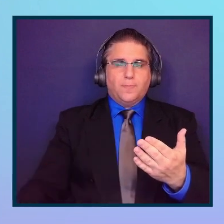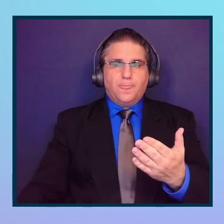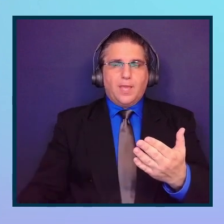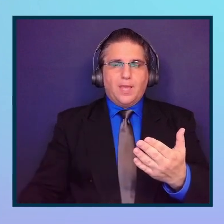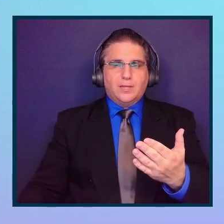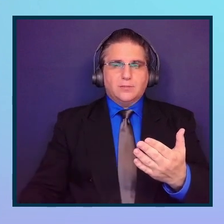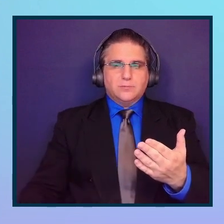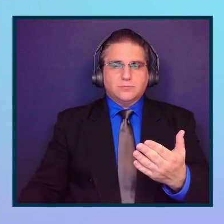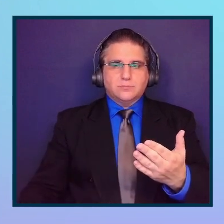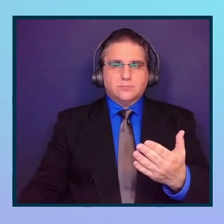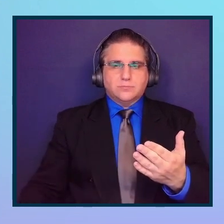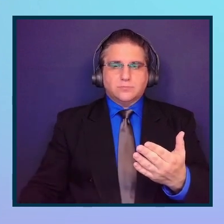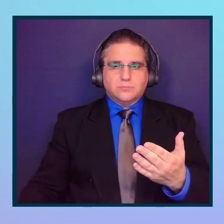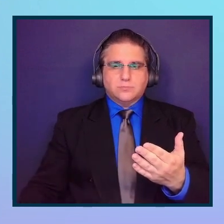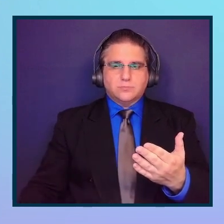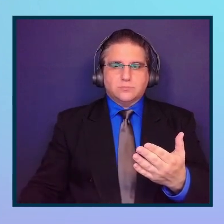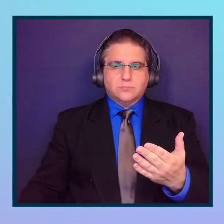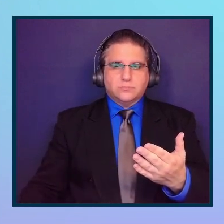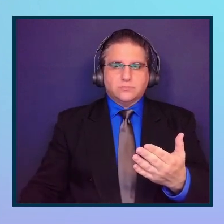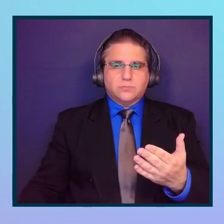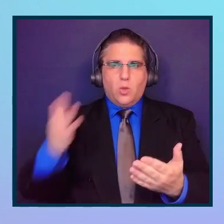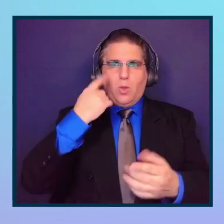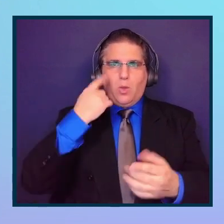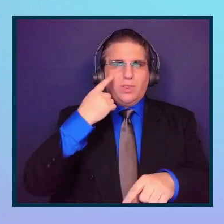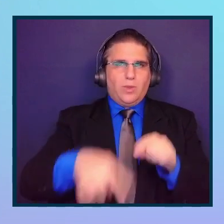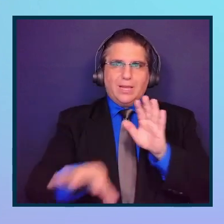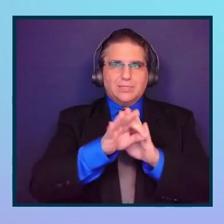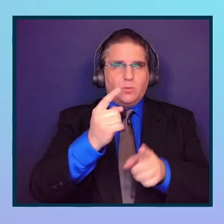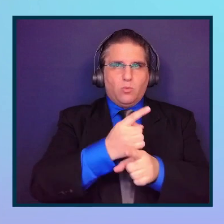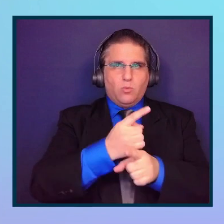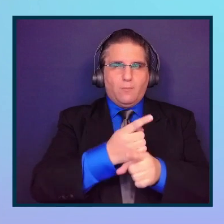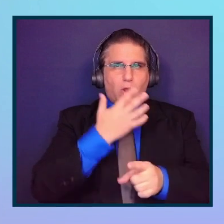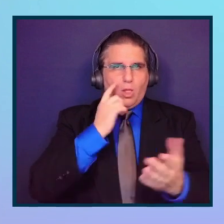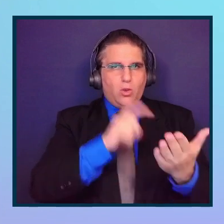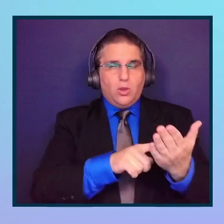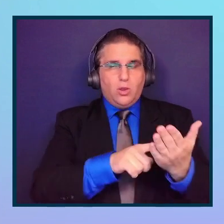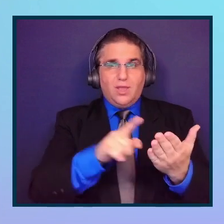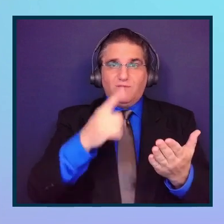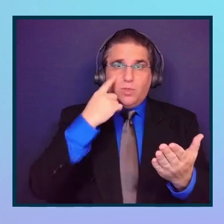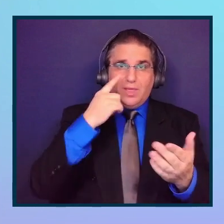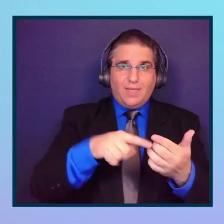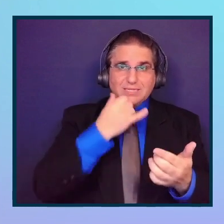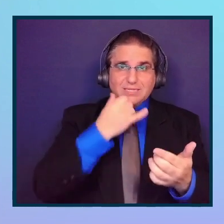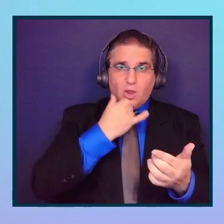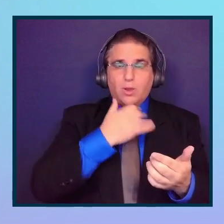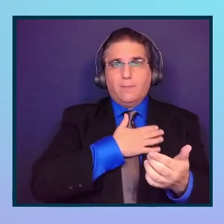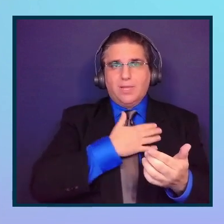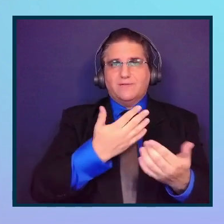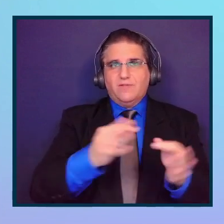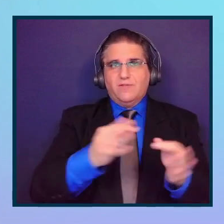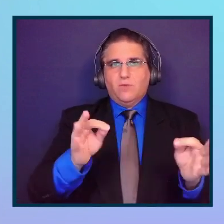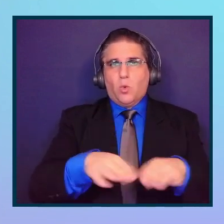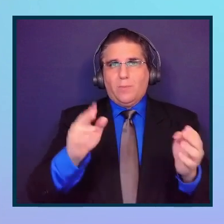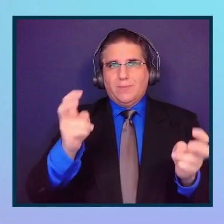as to why we think we can't detect what the proper color is. If you think that that is an error, please feel free to open up an